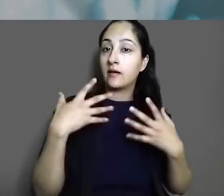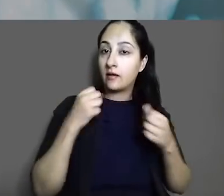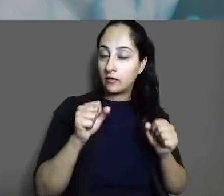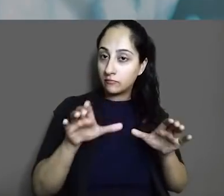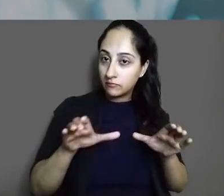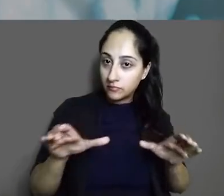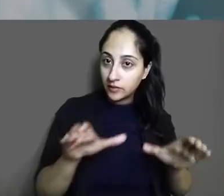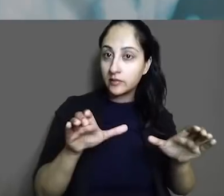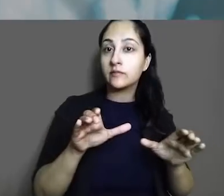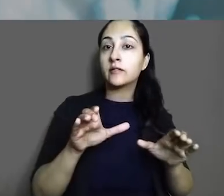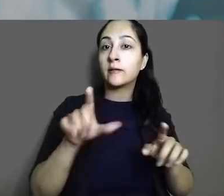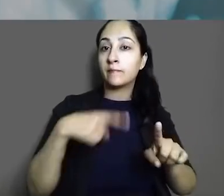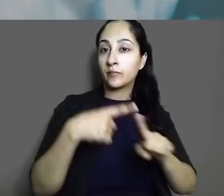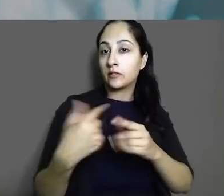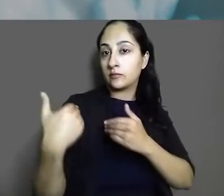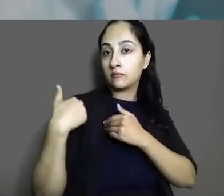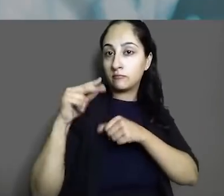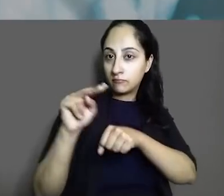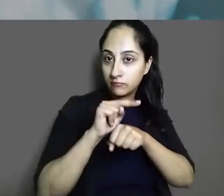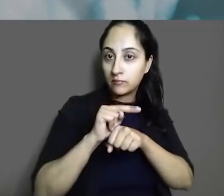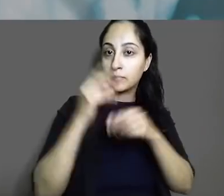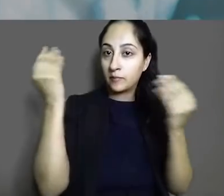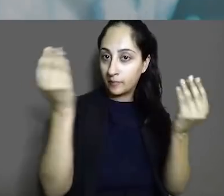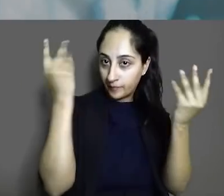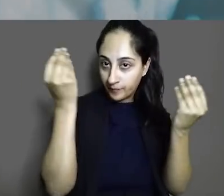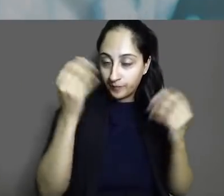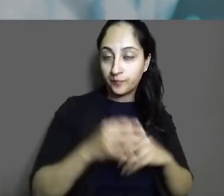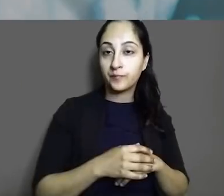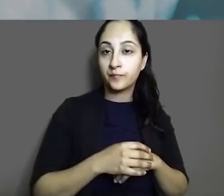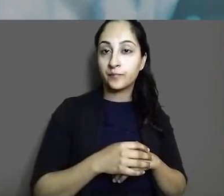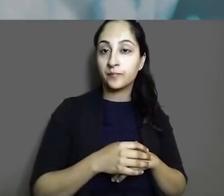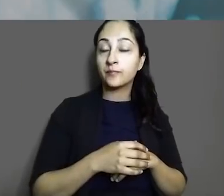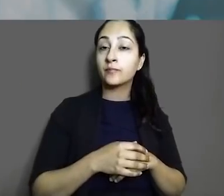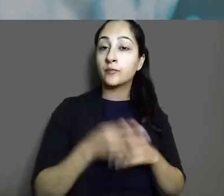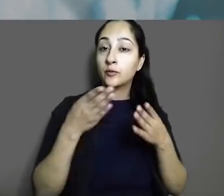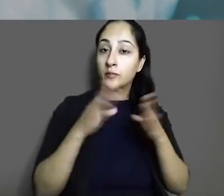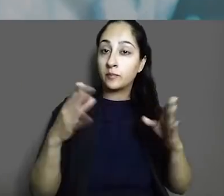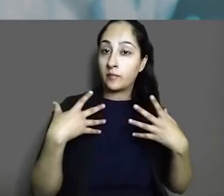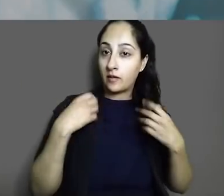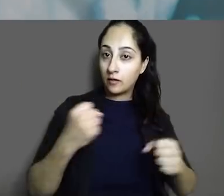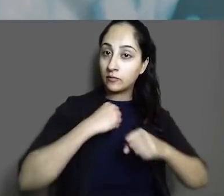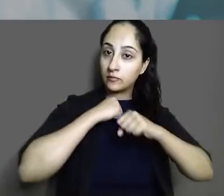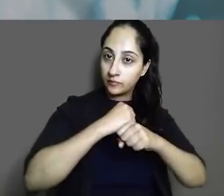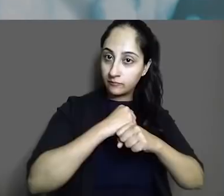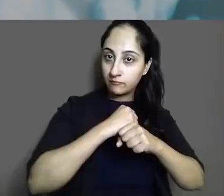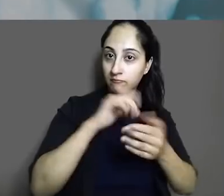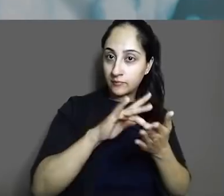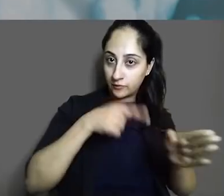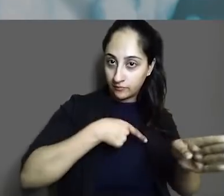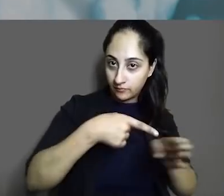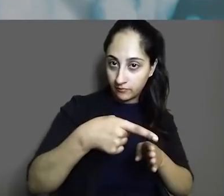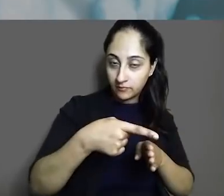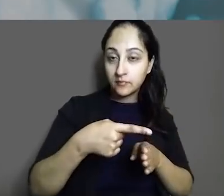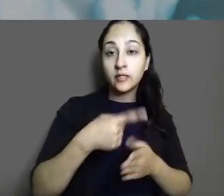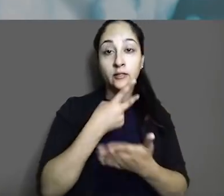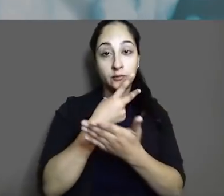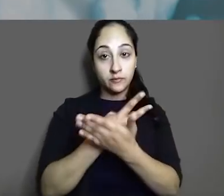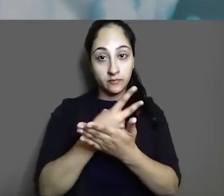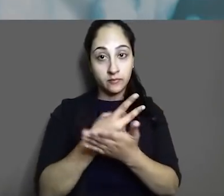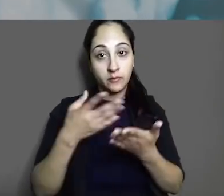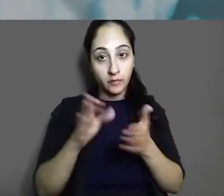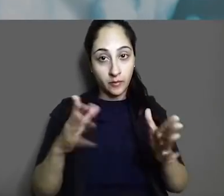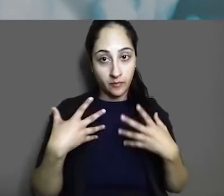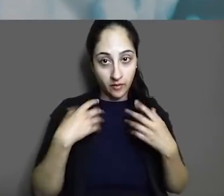health activities and oversees Halton Region paramedics. She is a public health and preventative medicine physician. Dr. Meghani